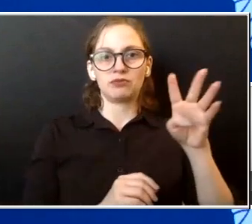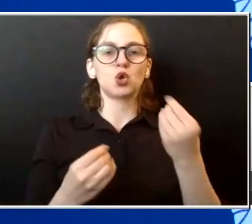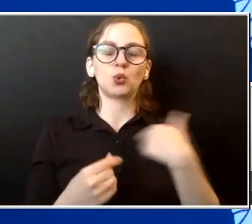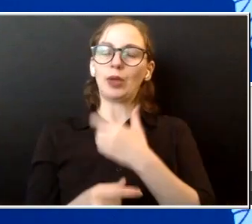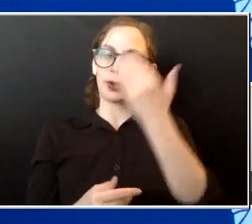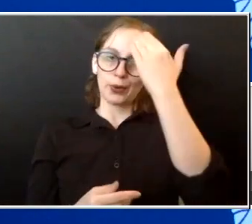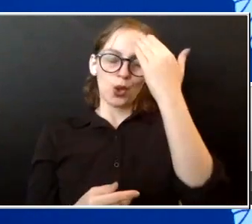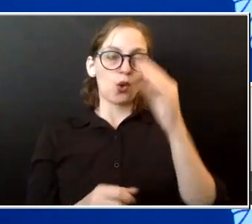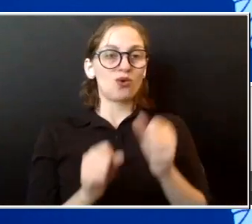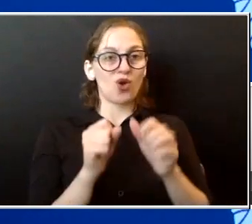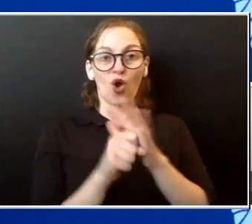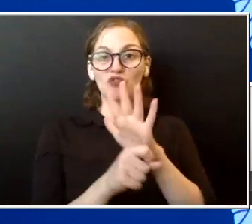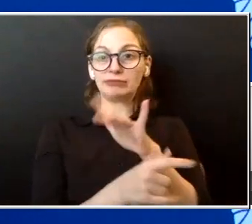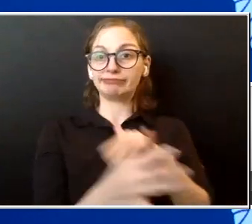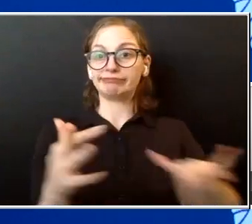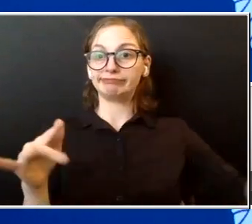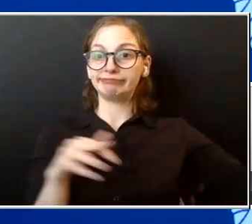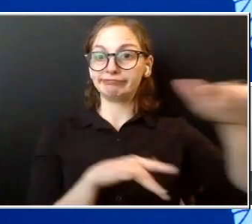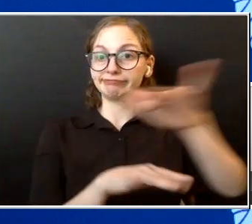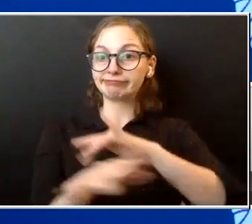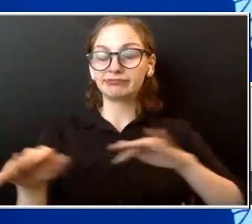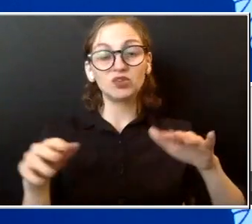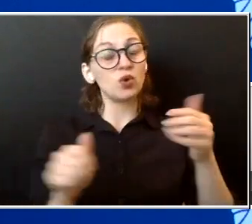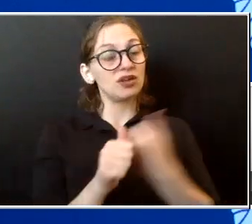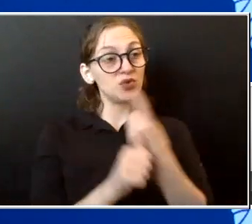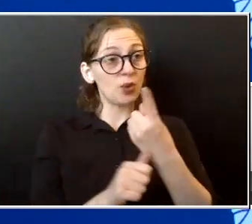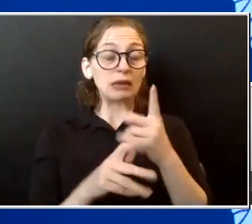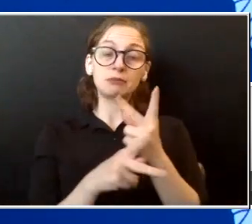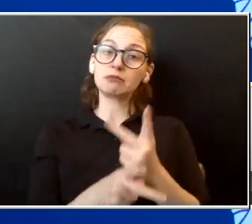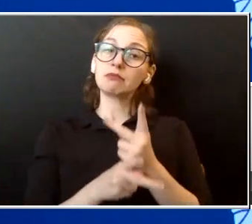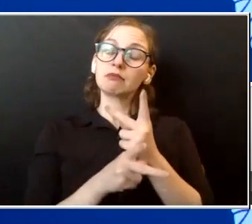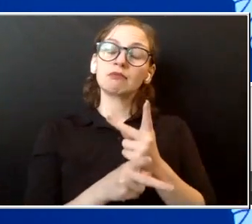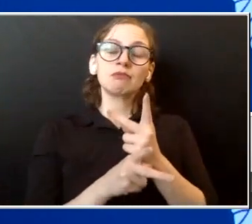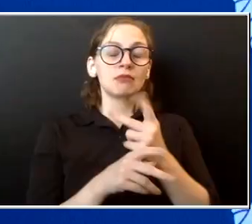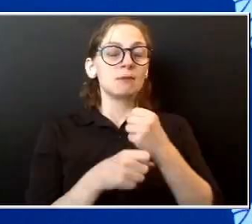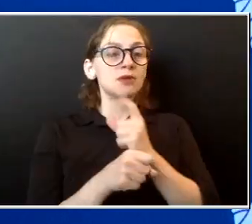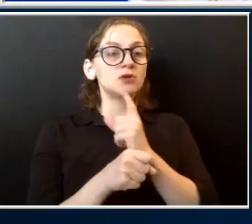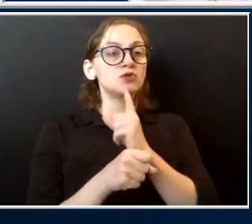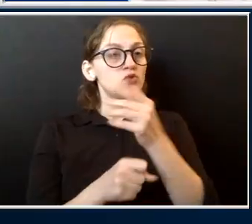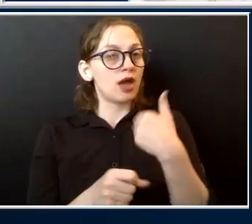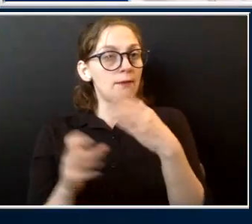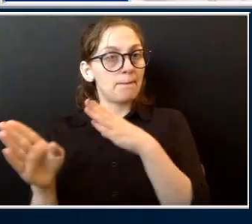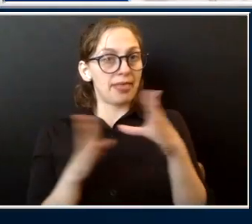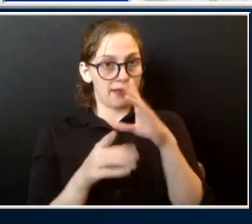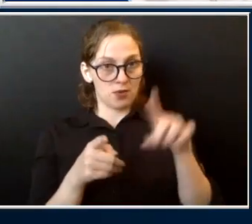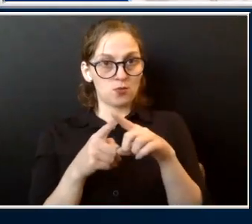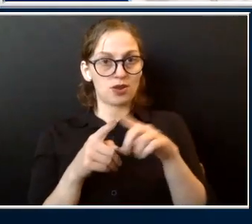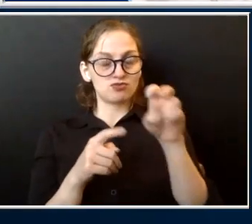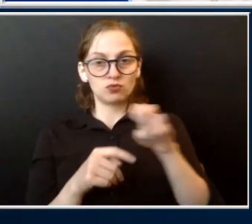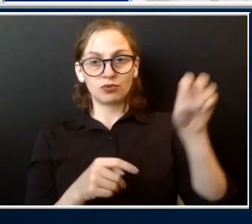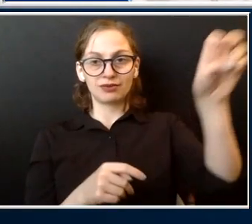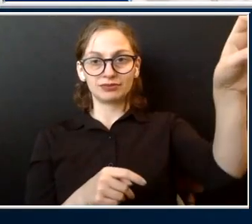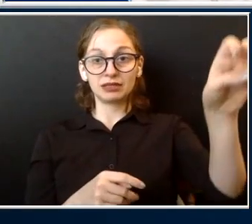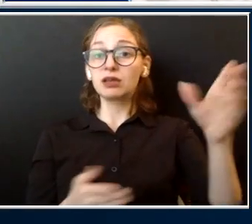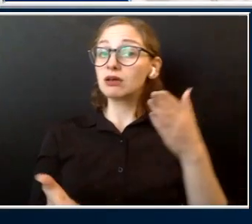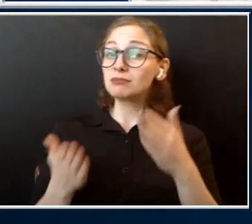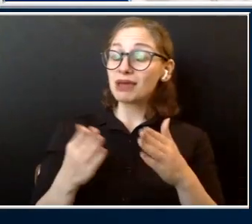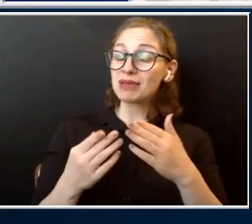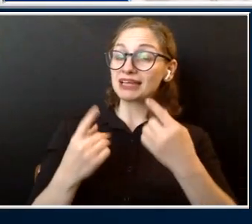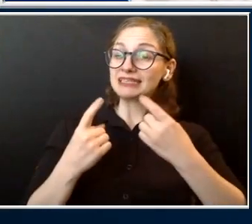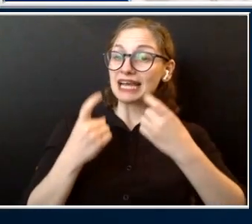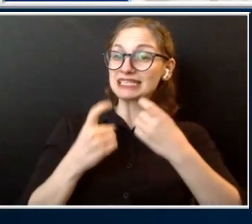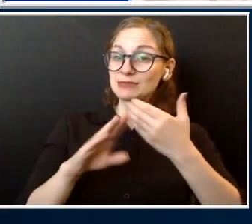be careful and have a plan when you are traveling and going to visit family and friends this weekend. Yeah, you might test before you go in, especially if anybody there is